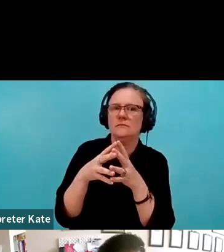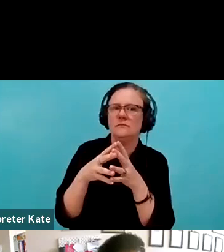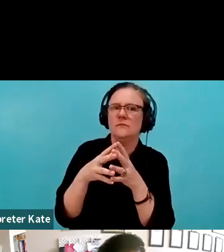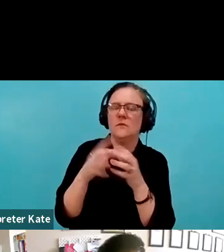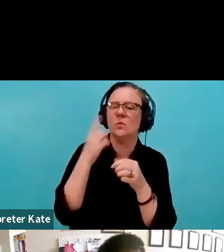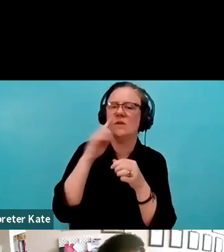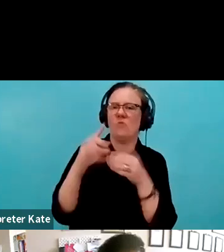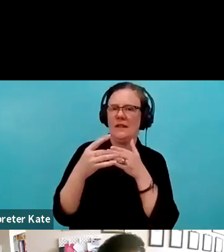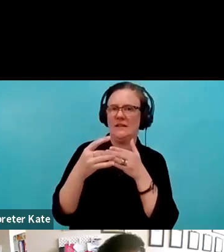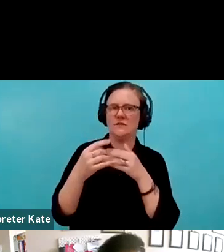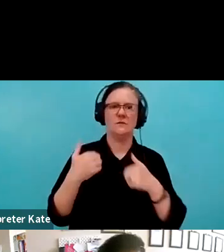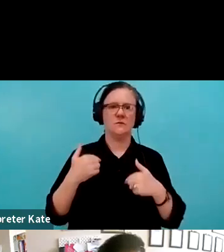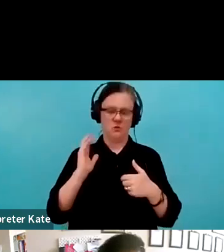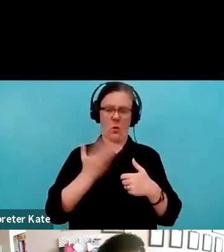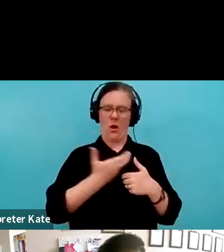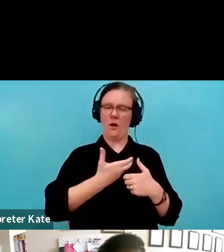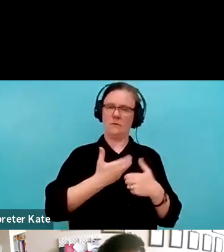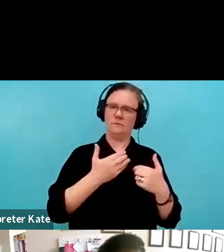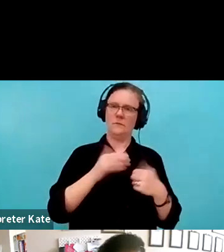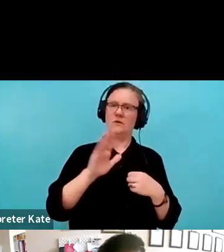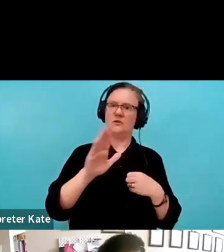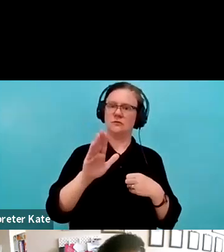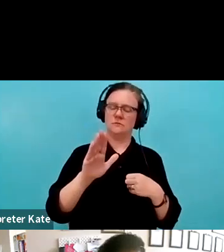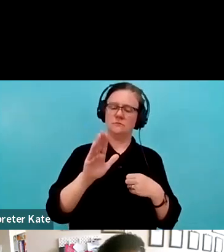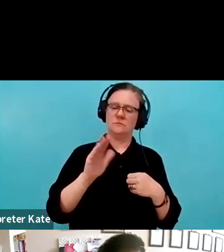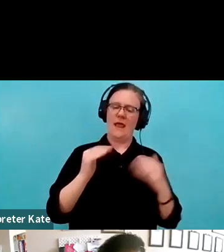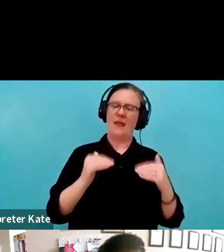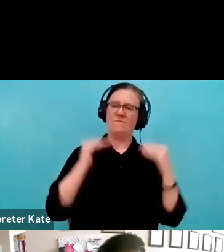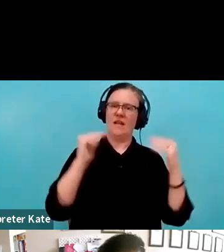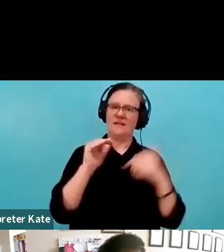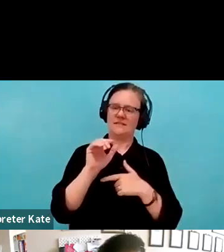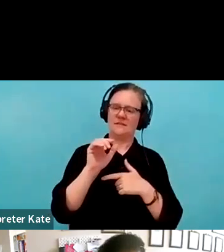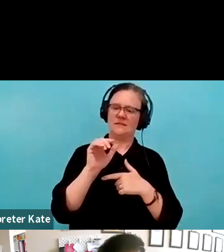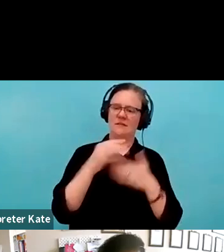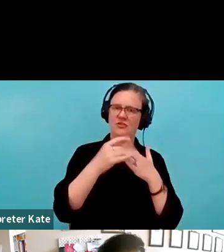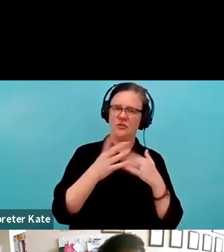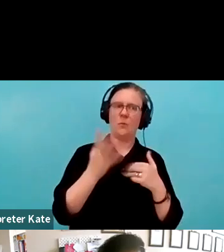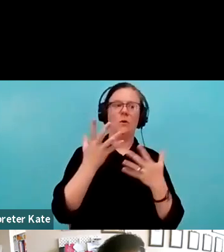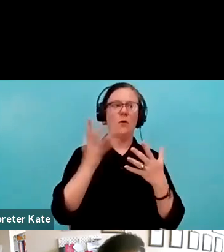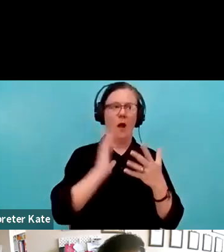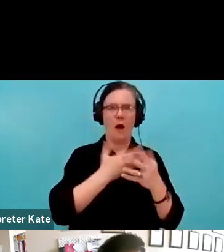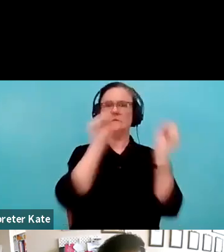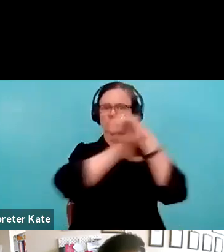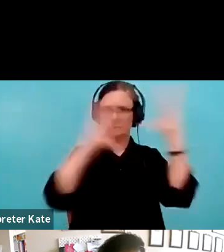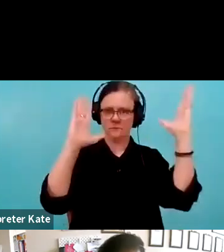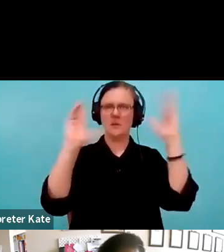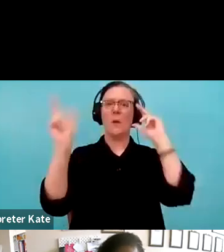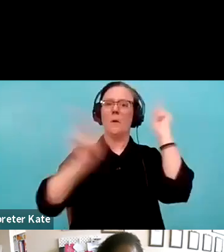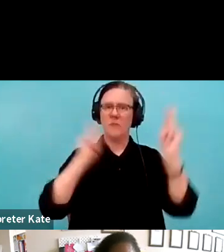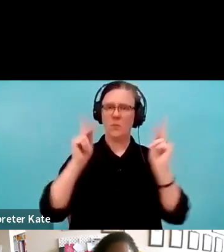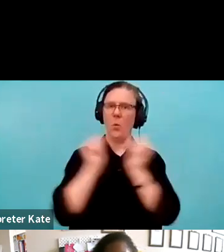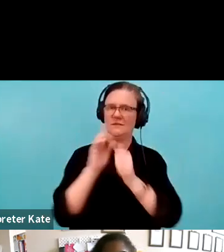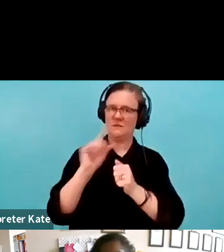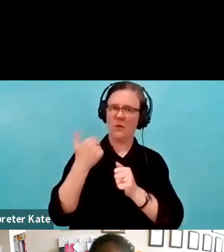thought. So at Advancing Leadership, you know, our vision is to have people with disabilities lead with power and influence